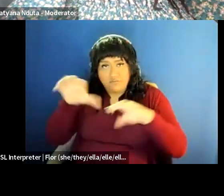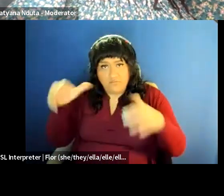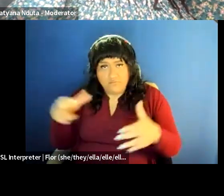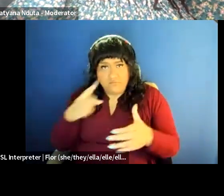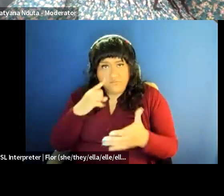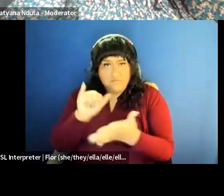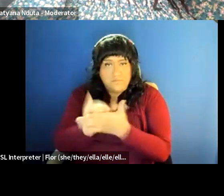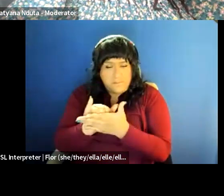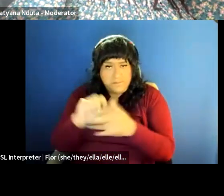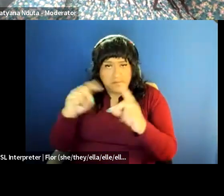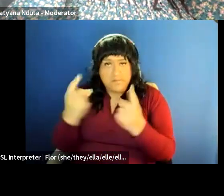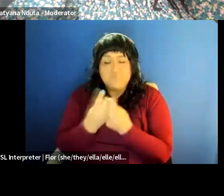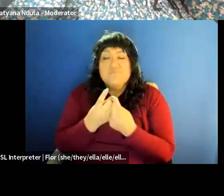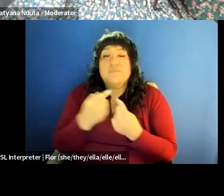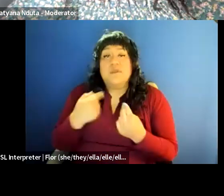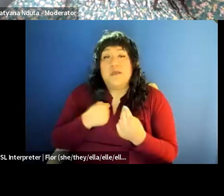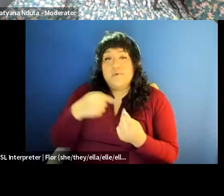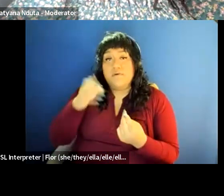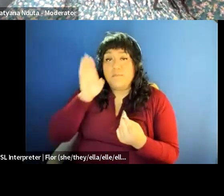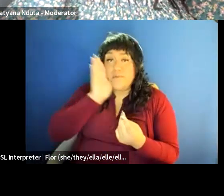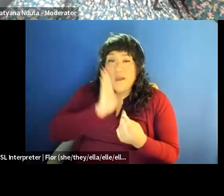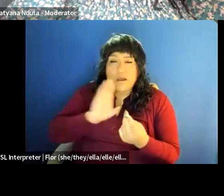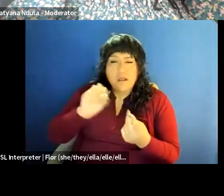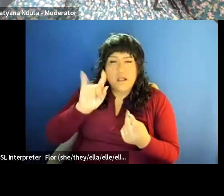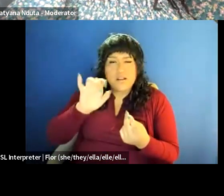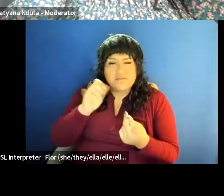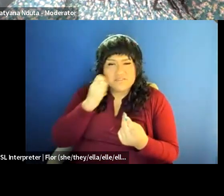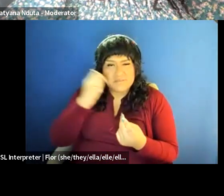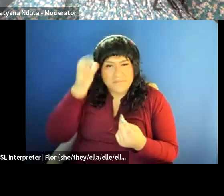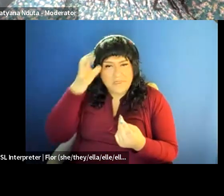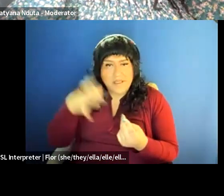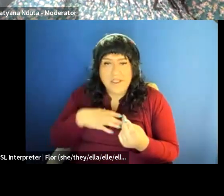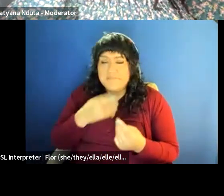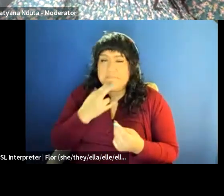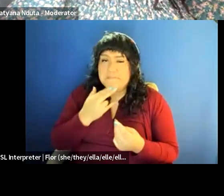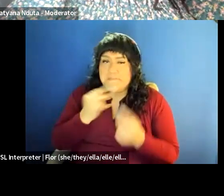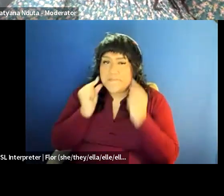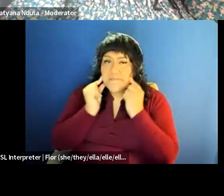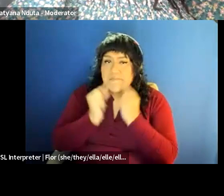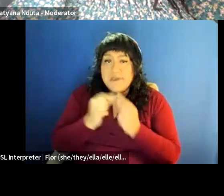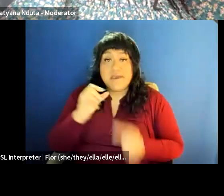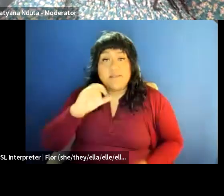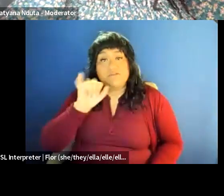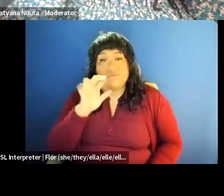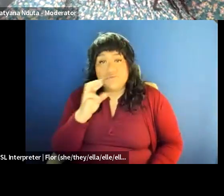oval-faced man. I have a small beard and mustache and a junior afro.